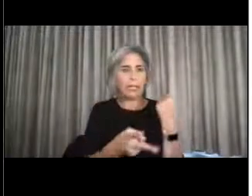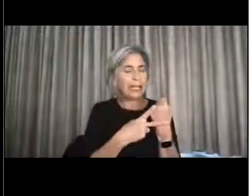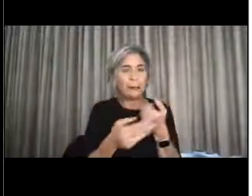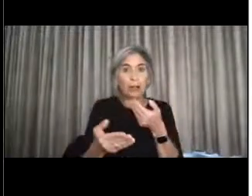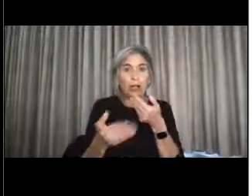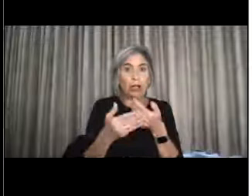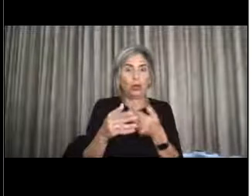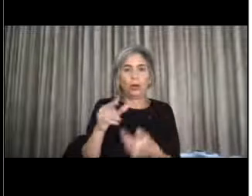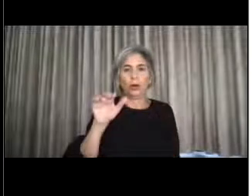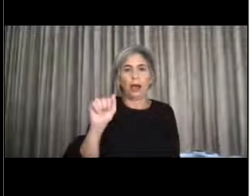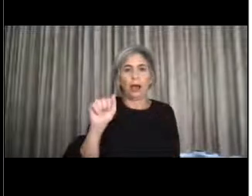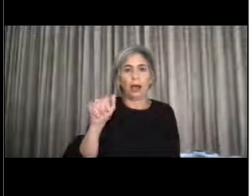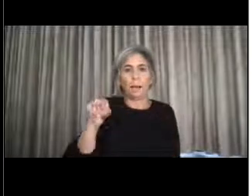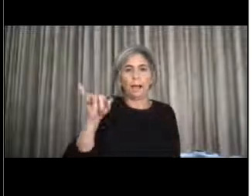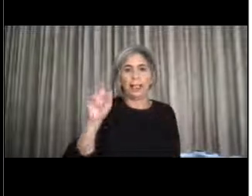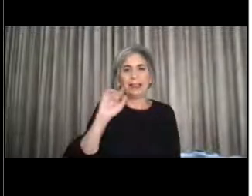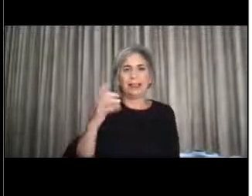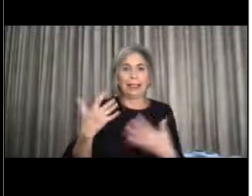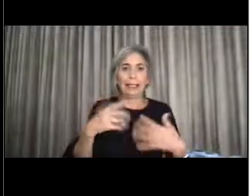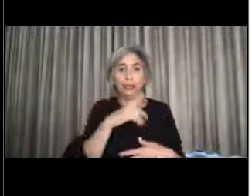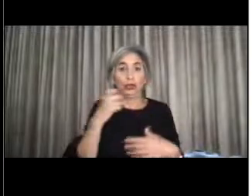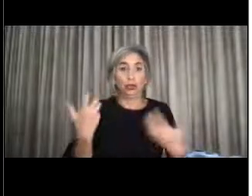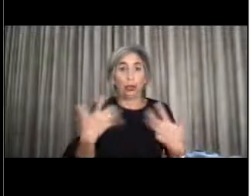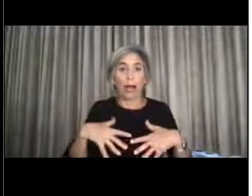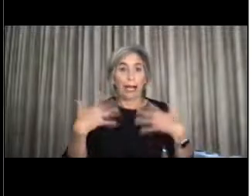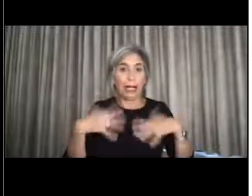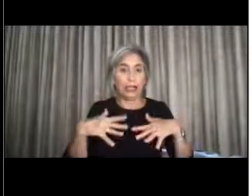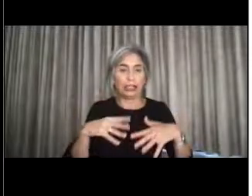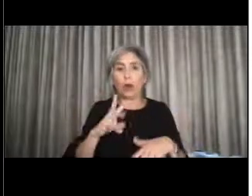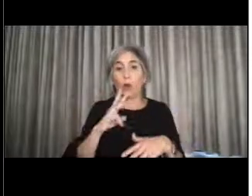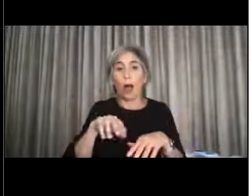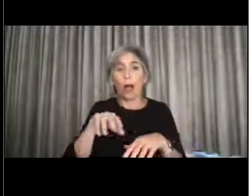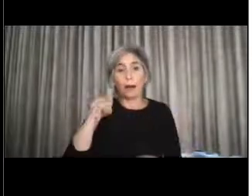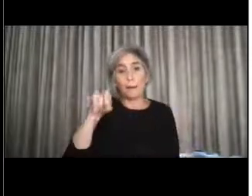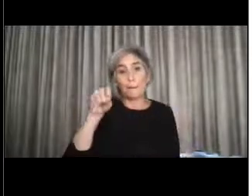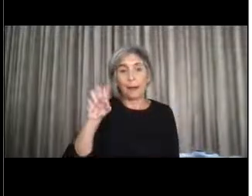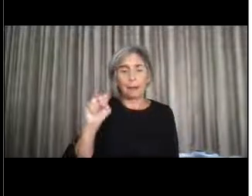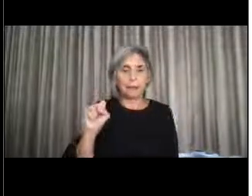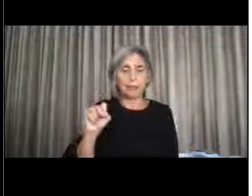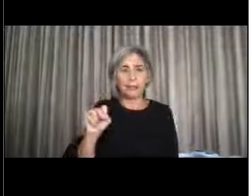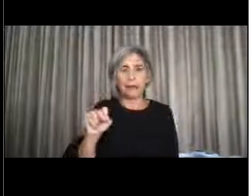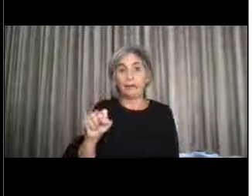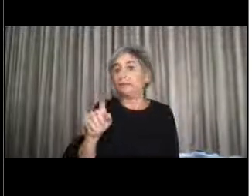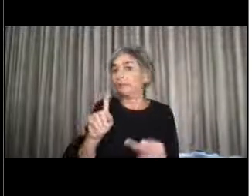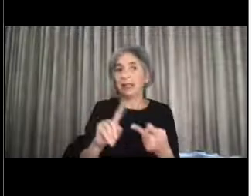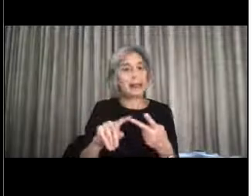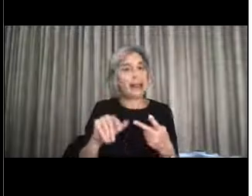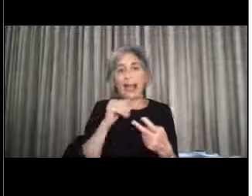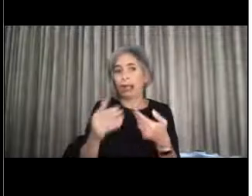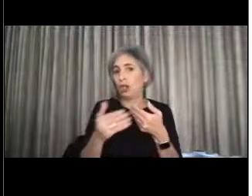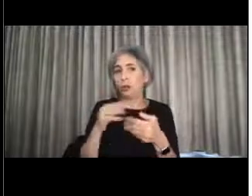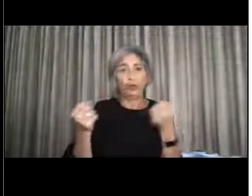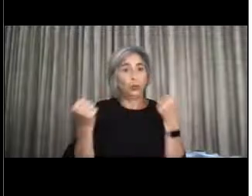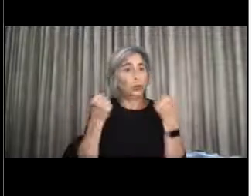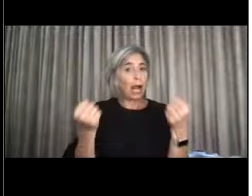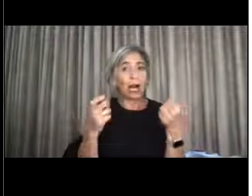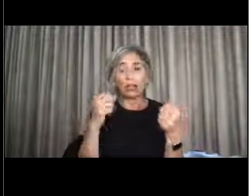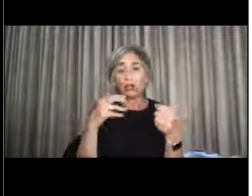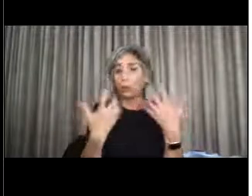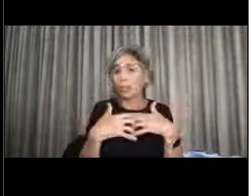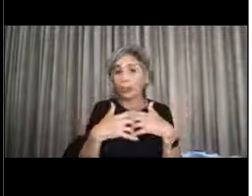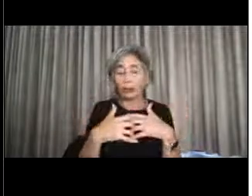as clothes dryers or water pumps. Store well away from generators and cars.